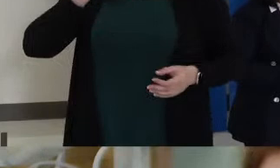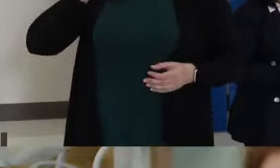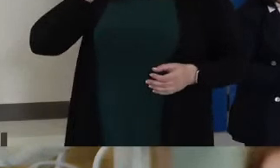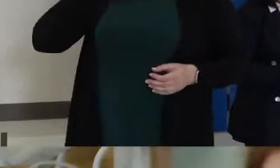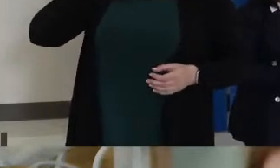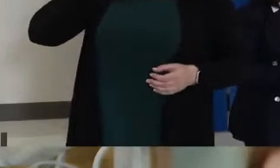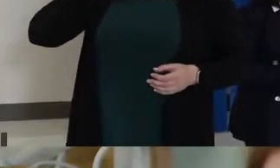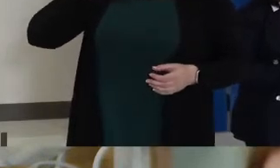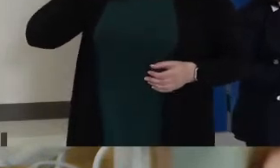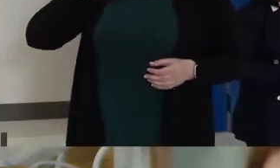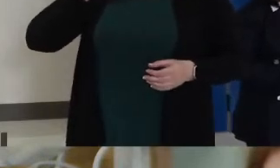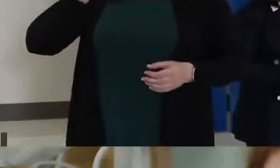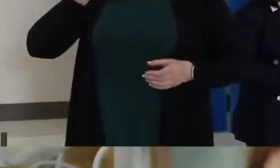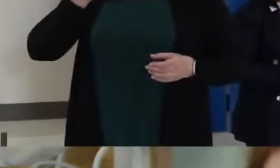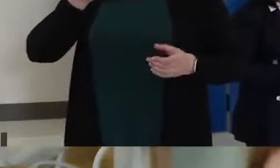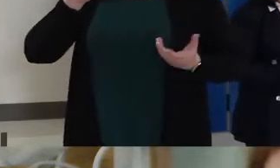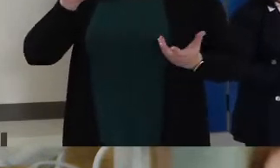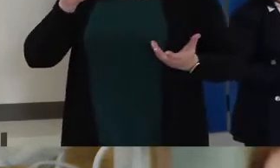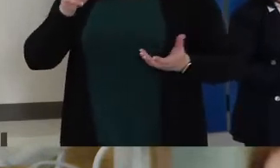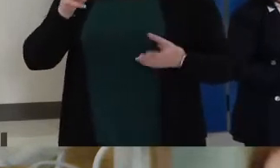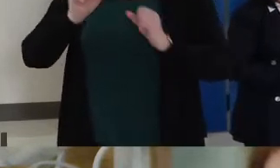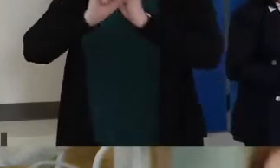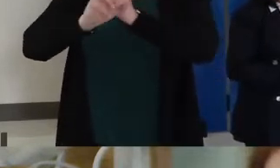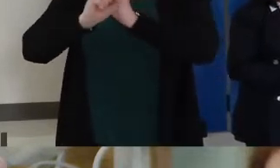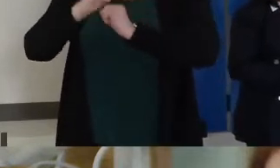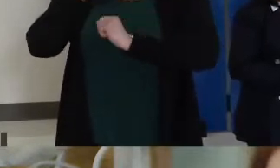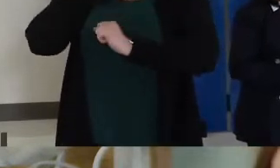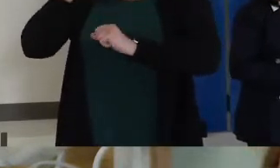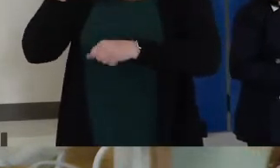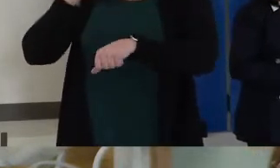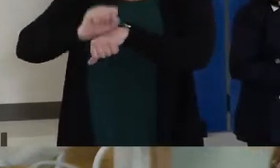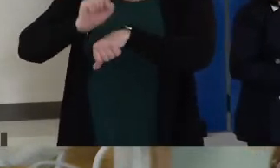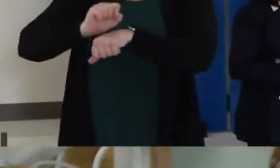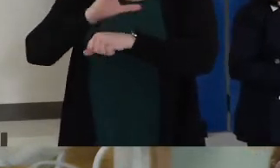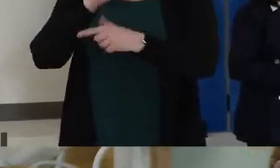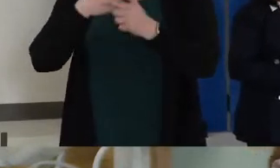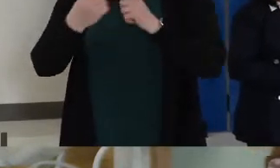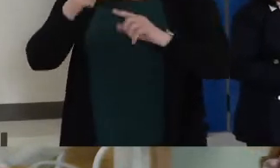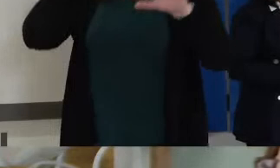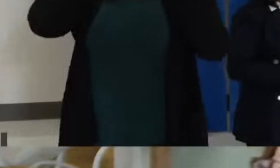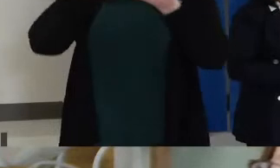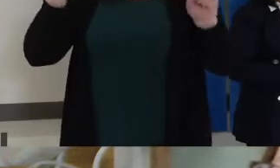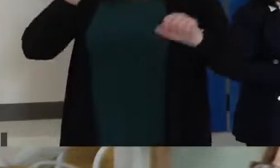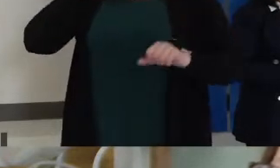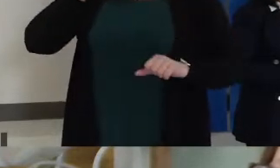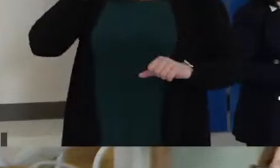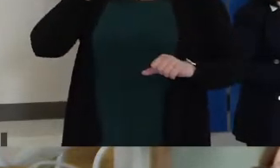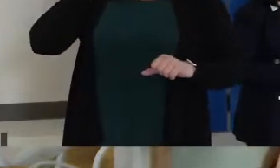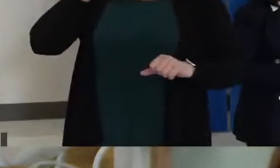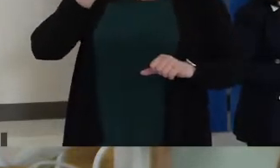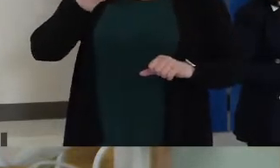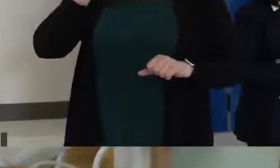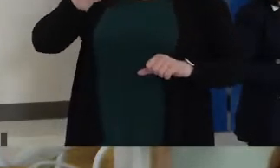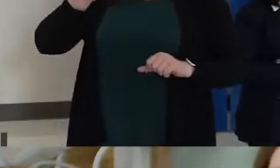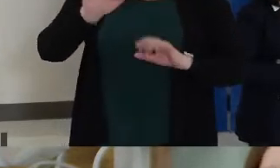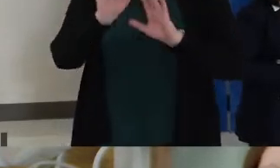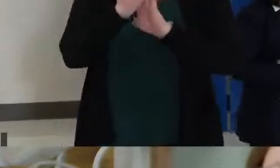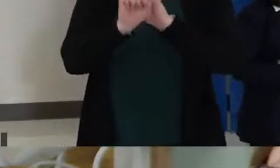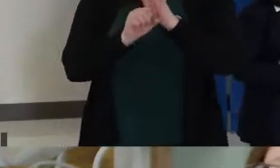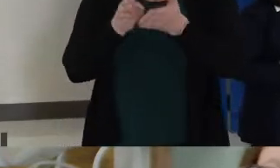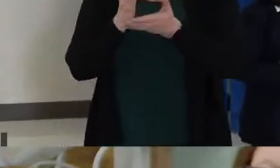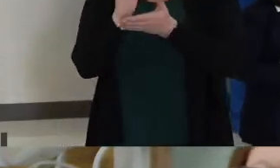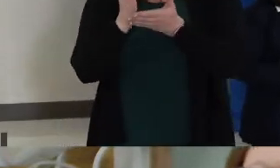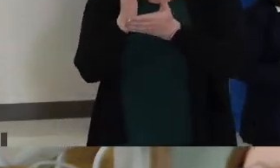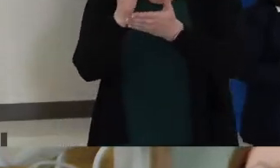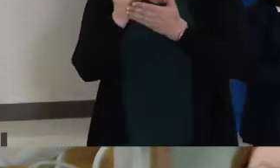infamously promoted some good work. Then President Reagan came in and said, no, that's states' rights, and basically